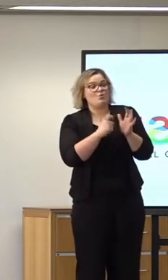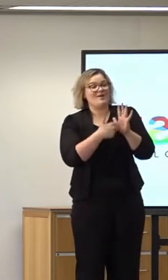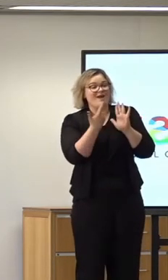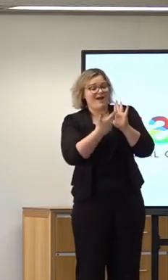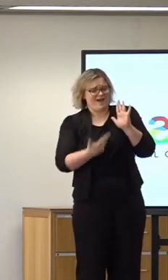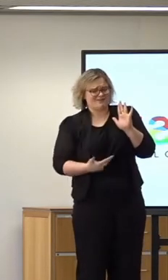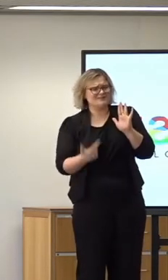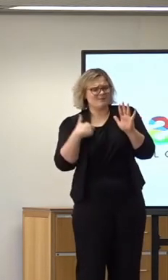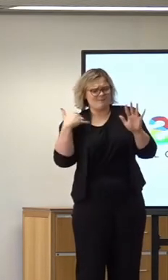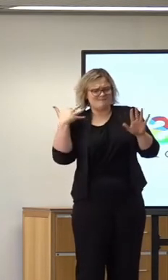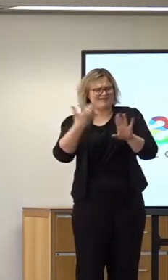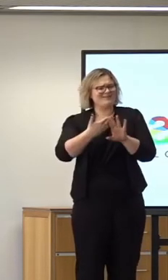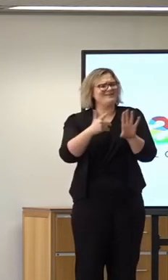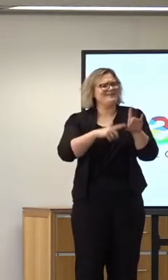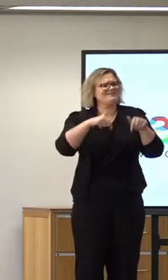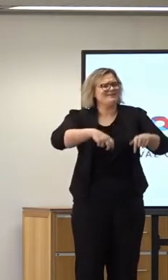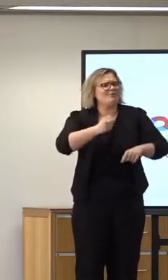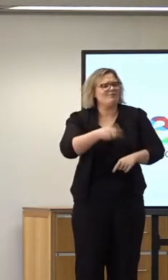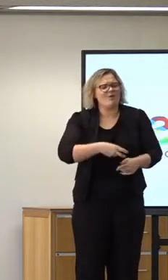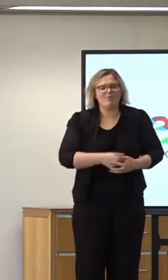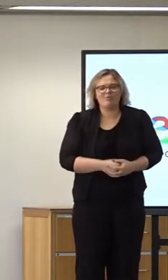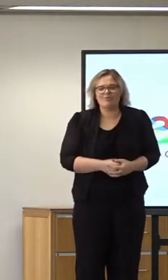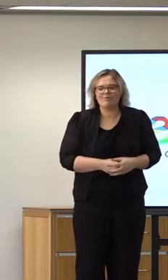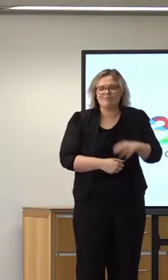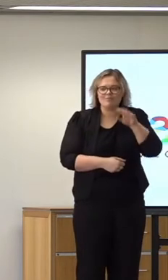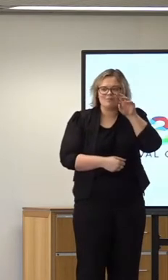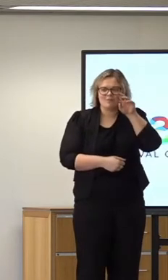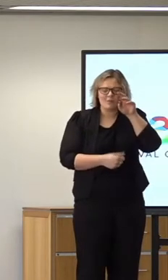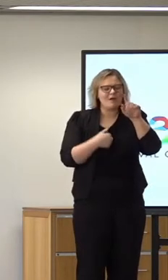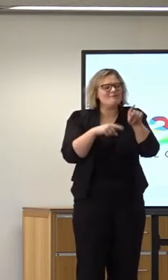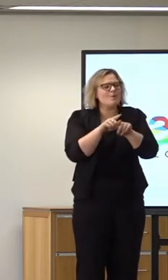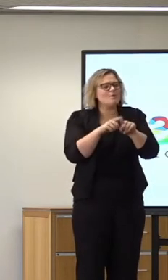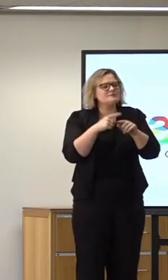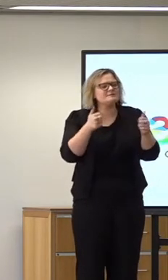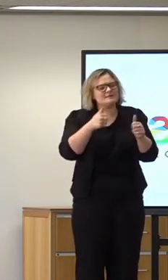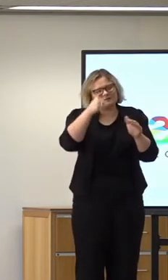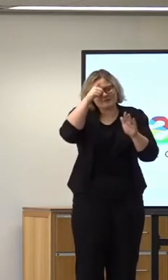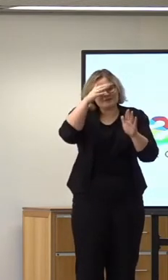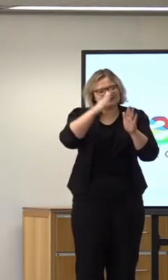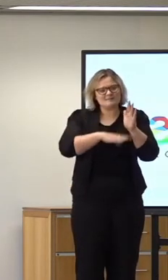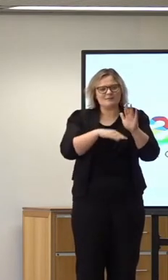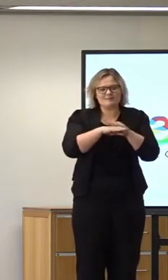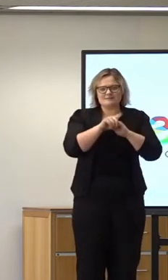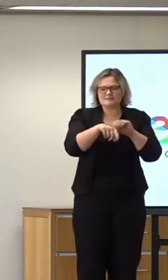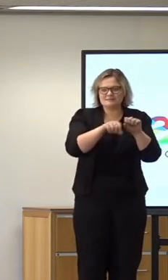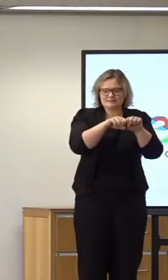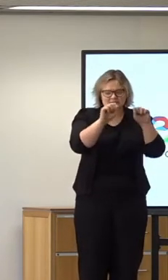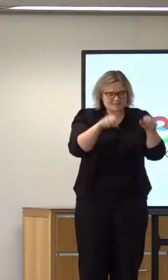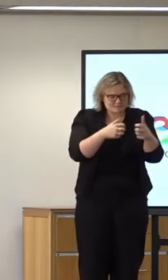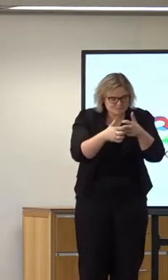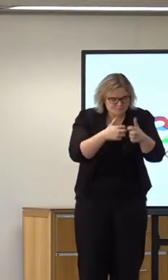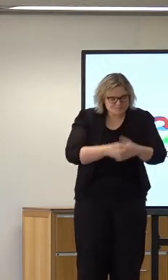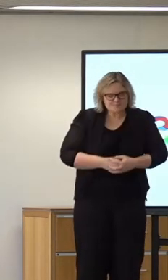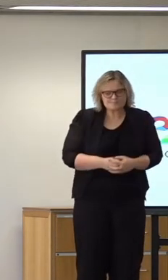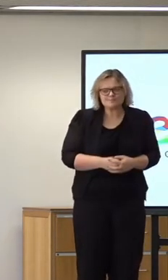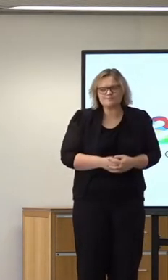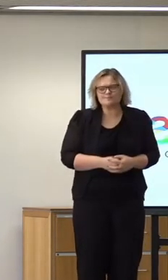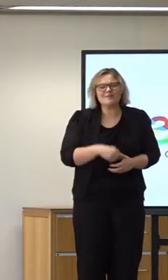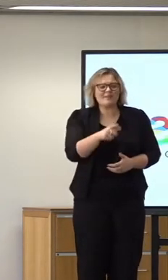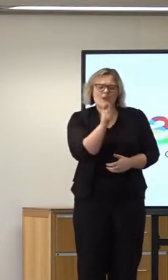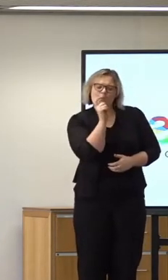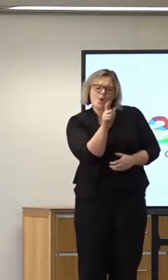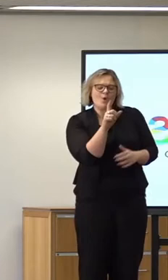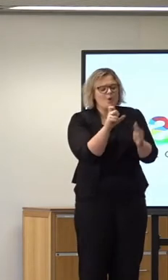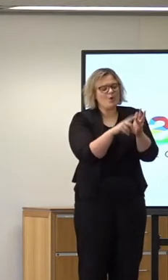many years in Perth, and I've also had own experiences within the uni system. And that word